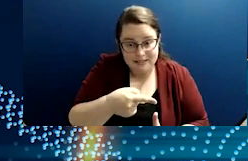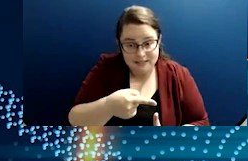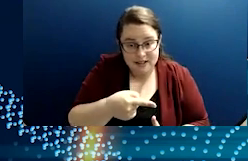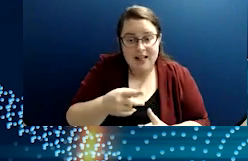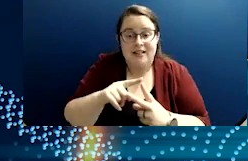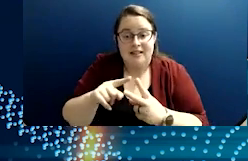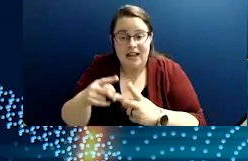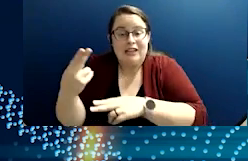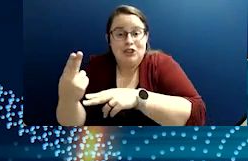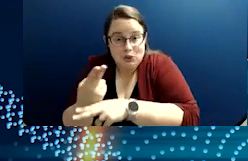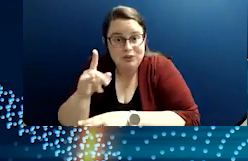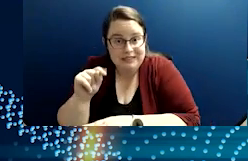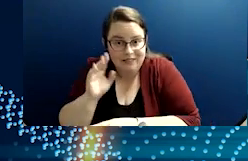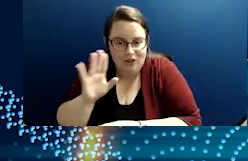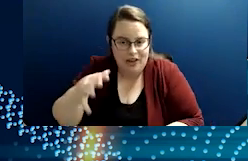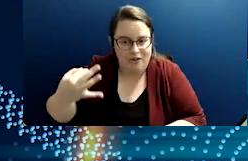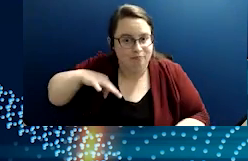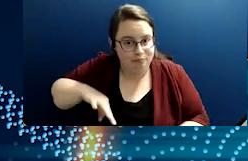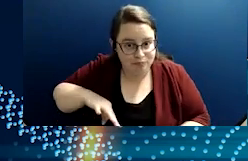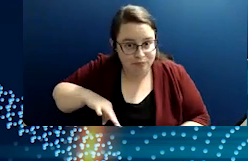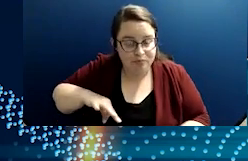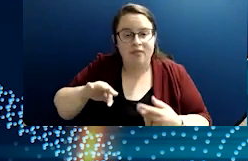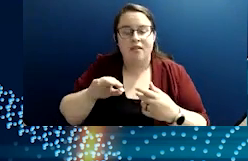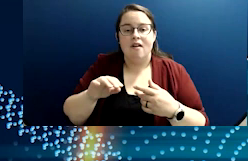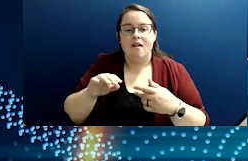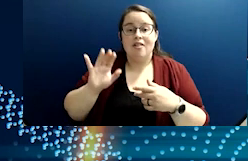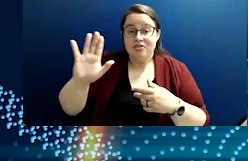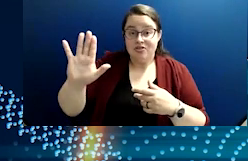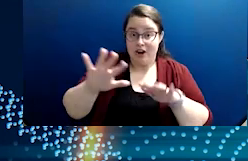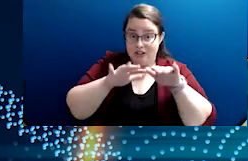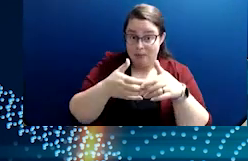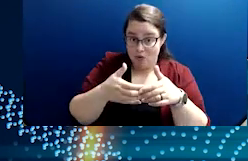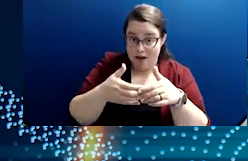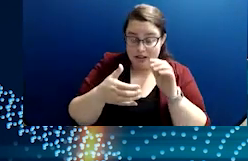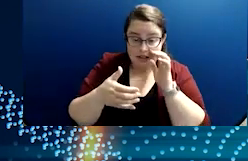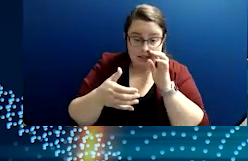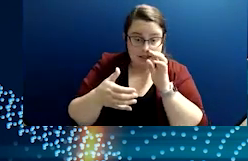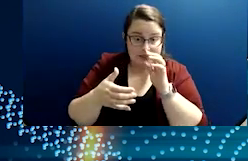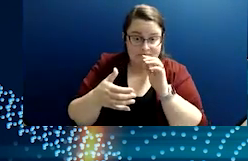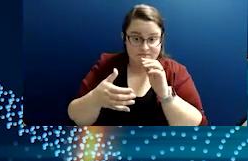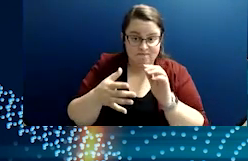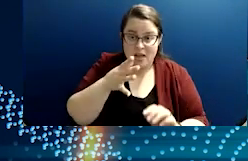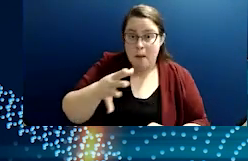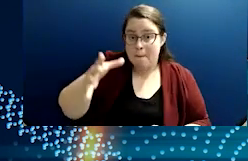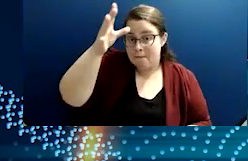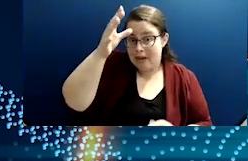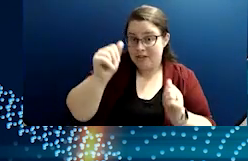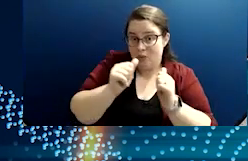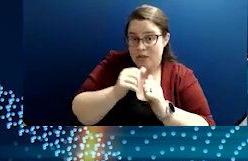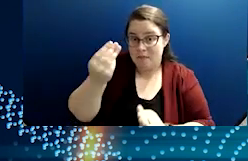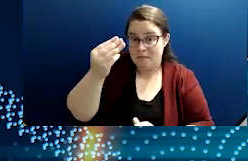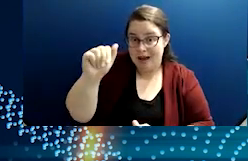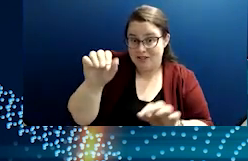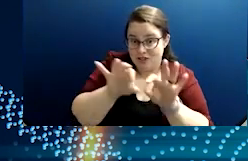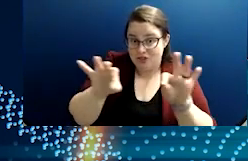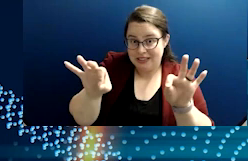their advantage. Their demographic is parents with master's degrees who are